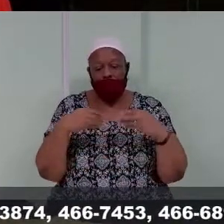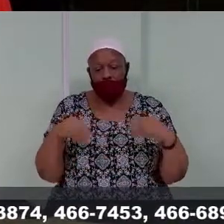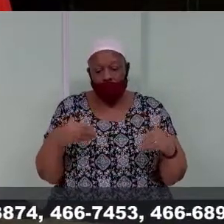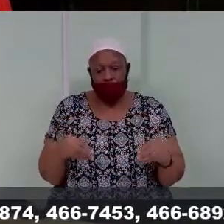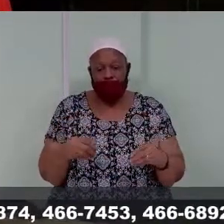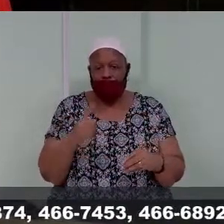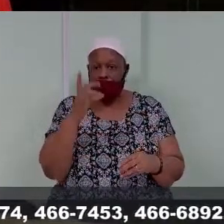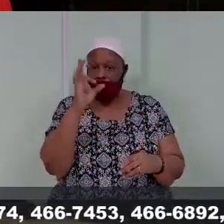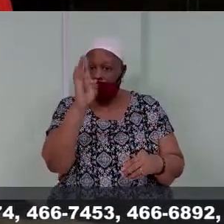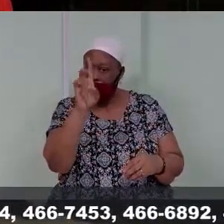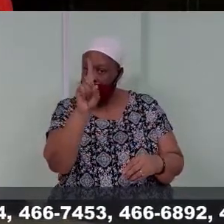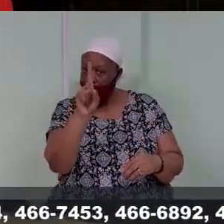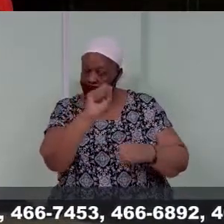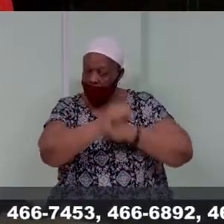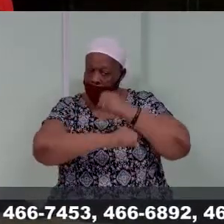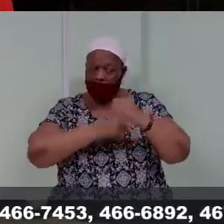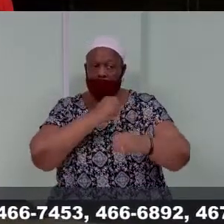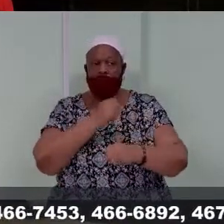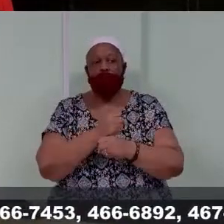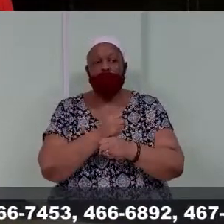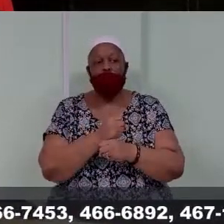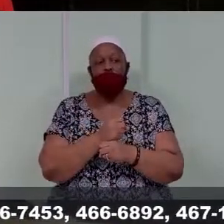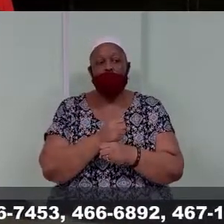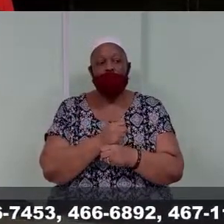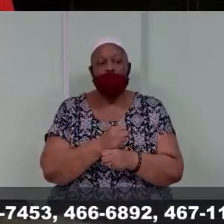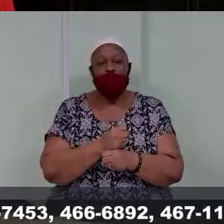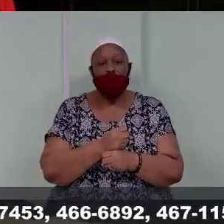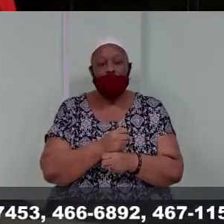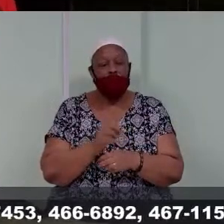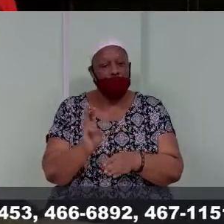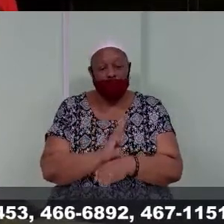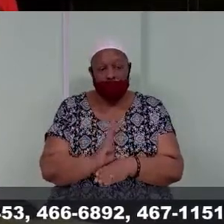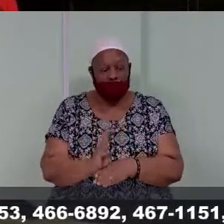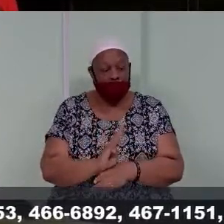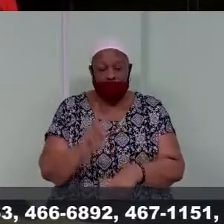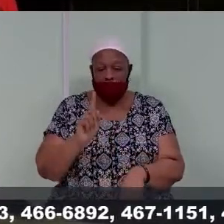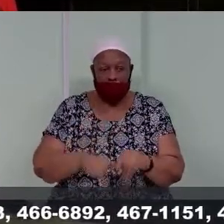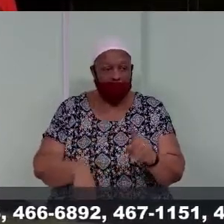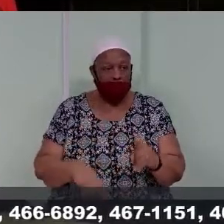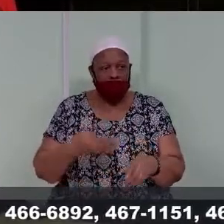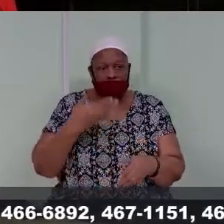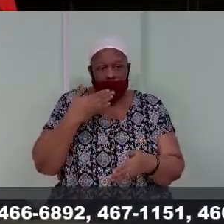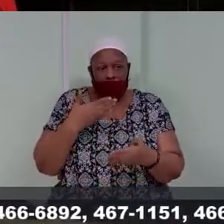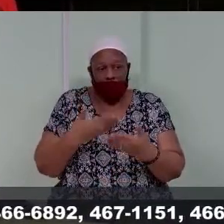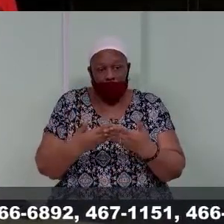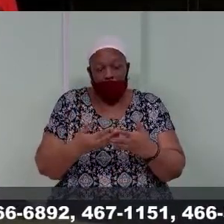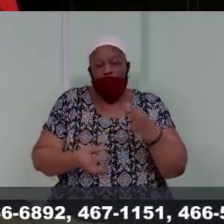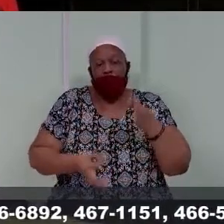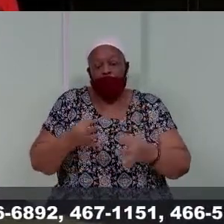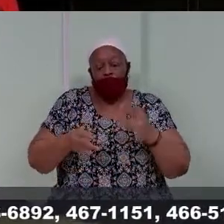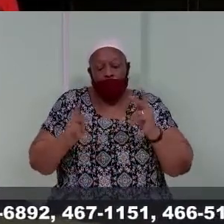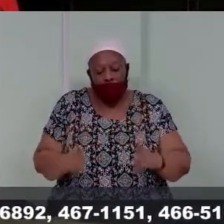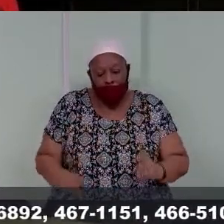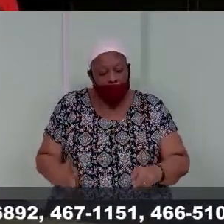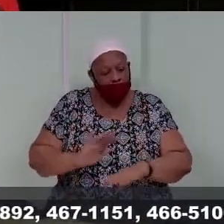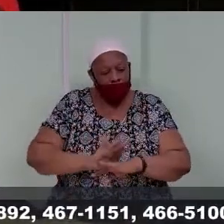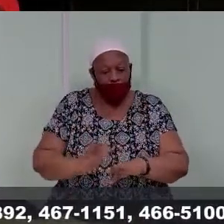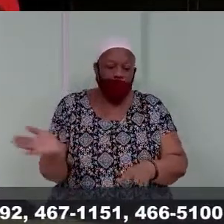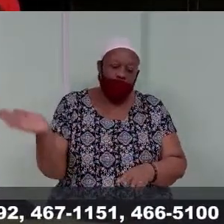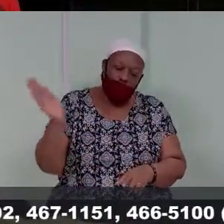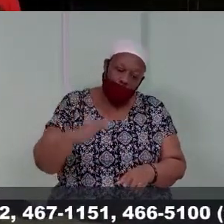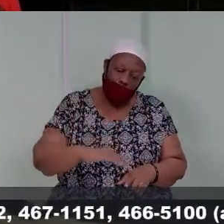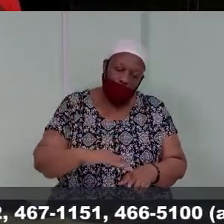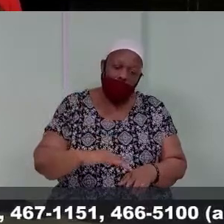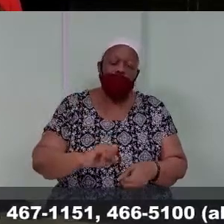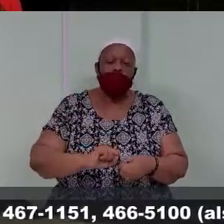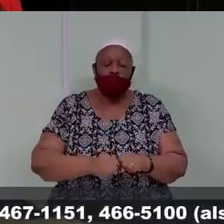No business would ever succeed without a customer, and therefore we want to show our appreciation, not necessarily giving